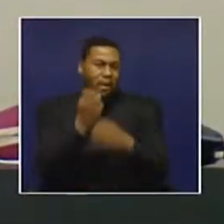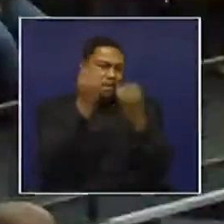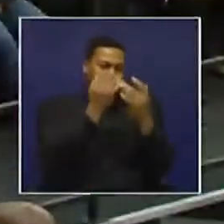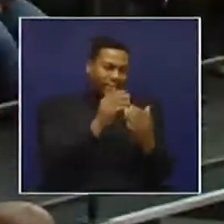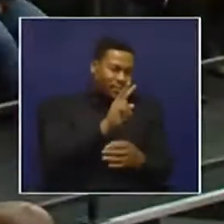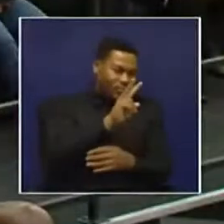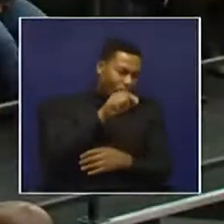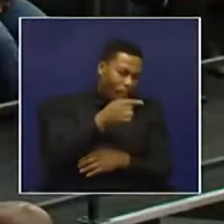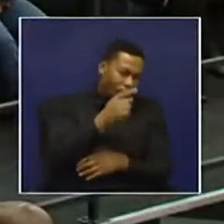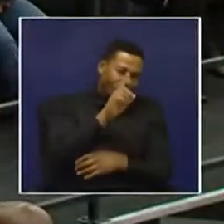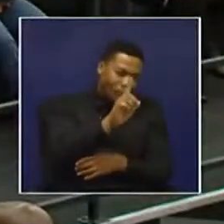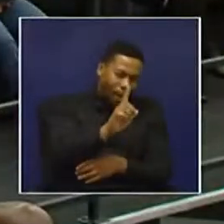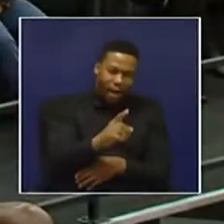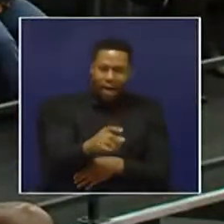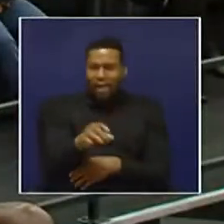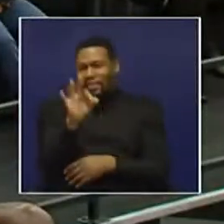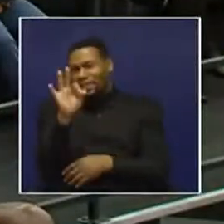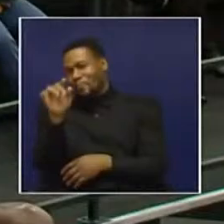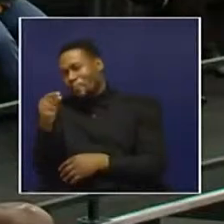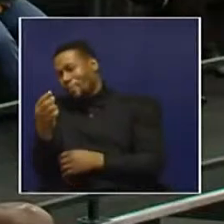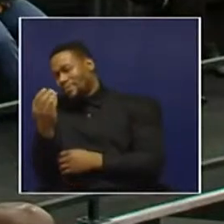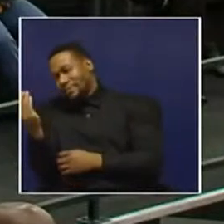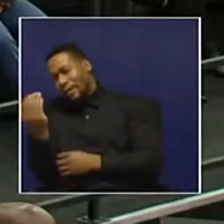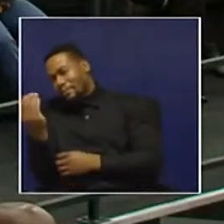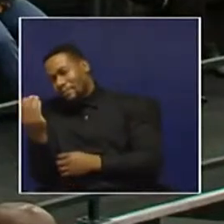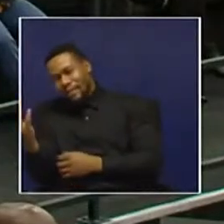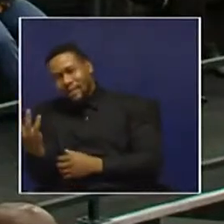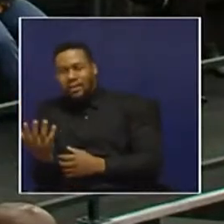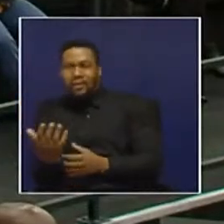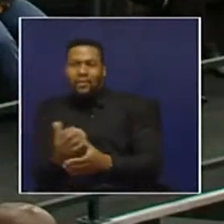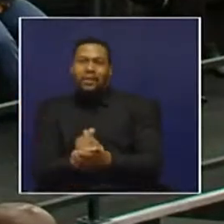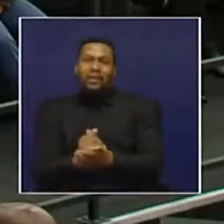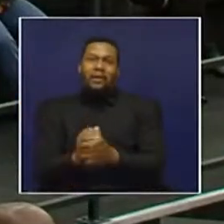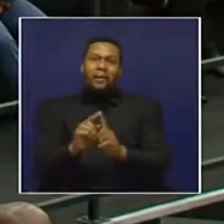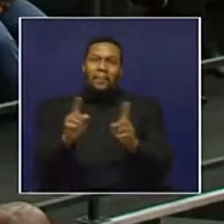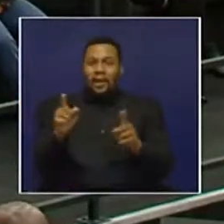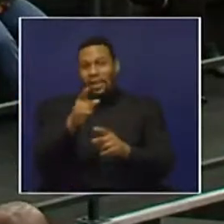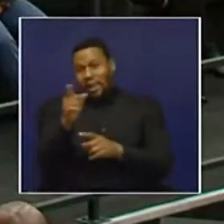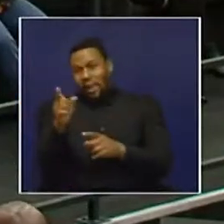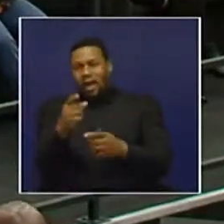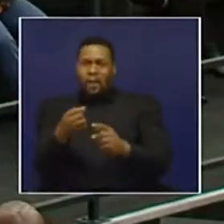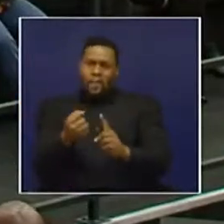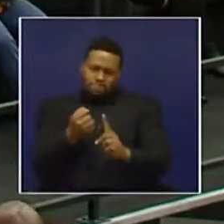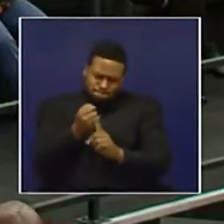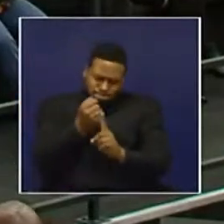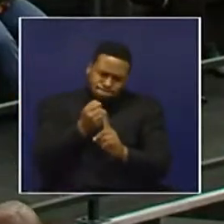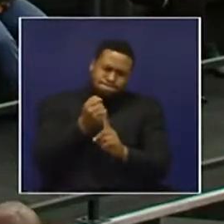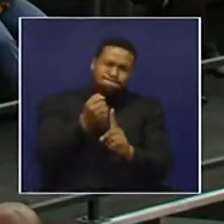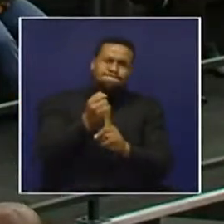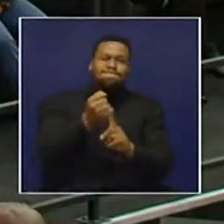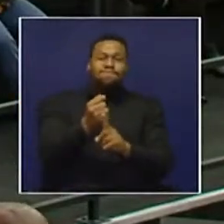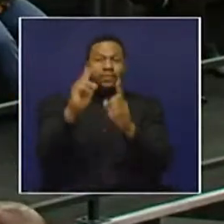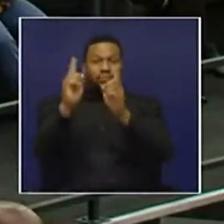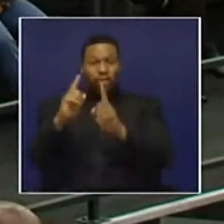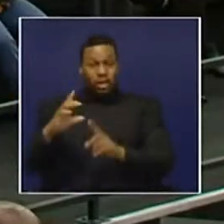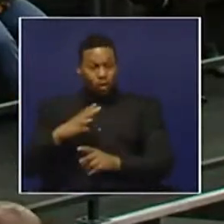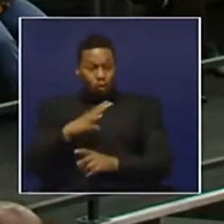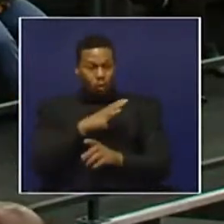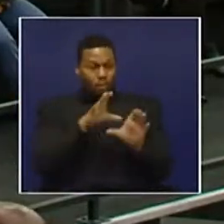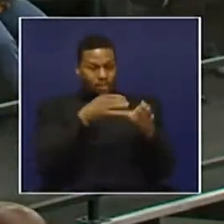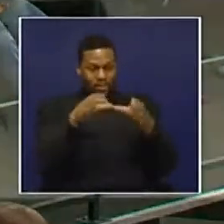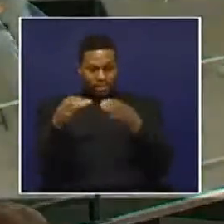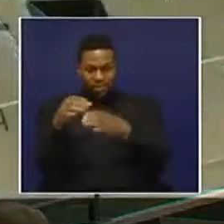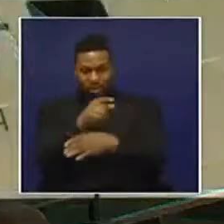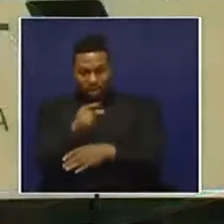something, but they managed, worked hard, particularly our committees on finance and appropriation,